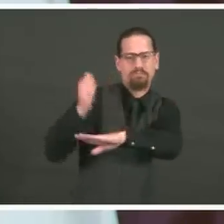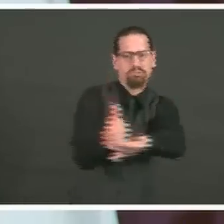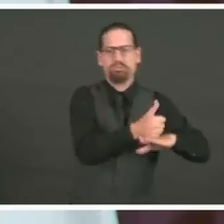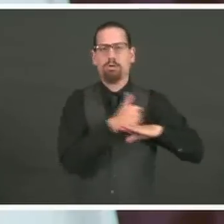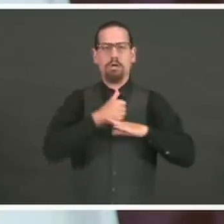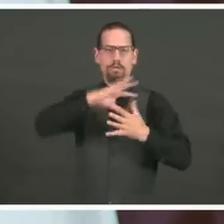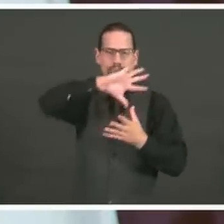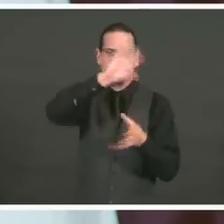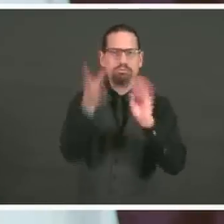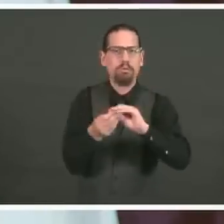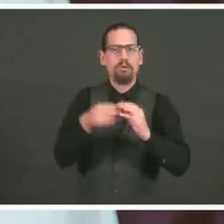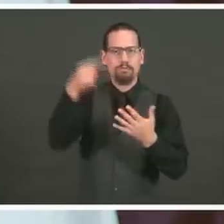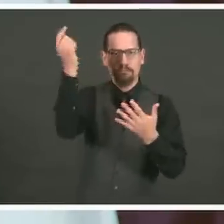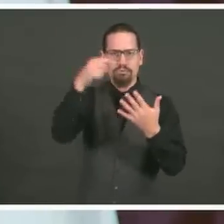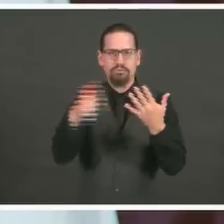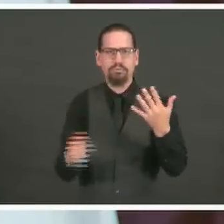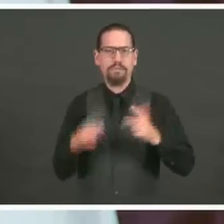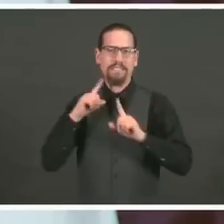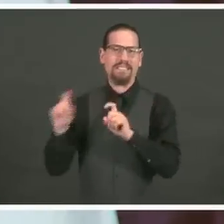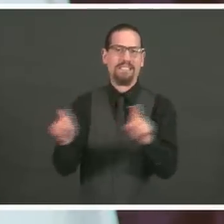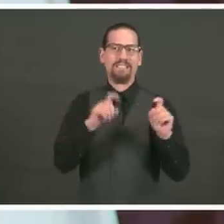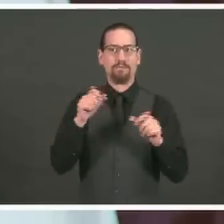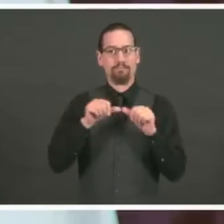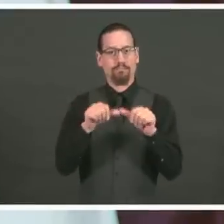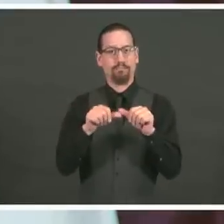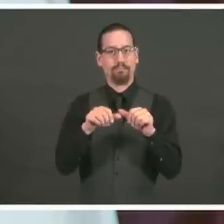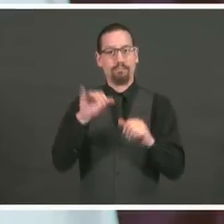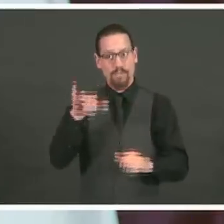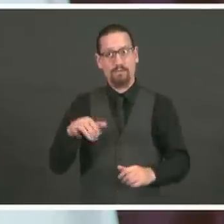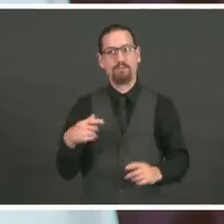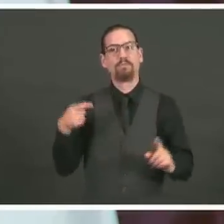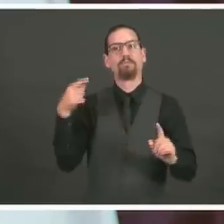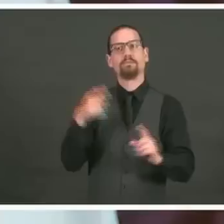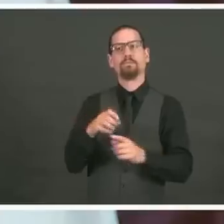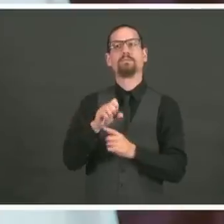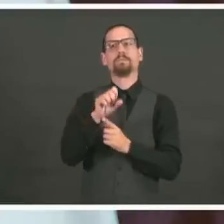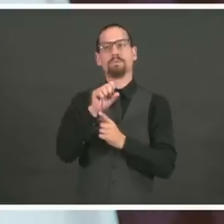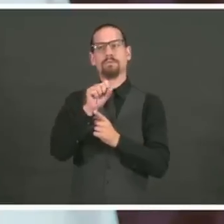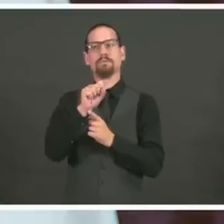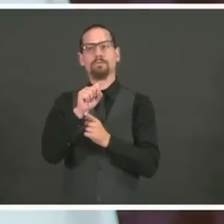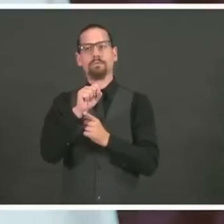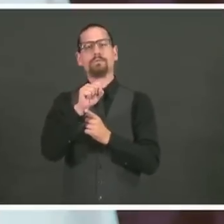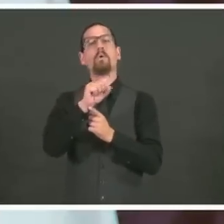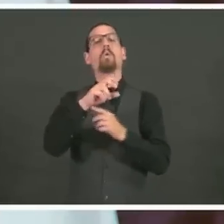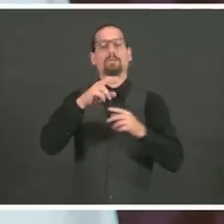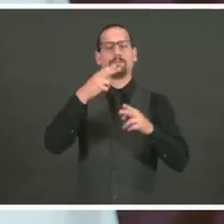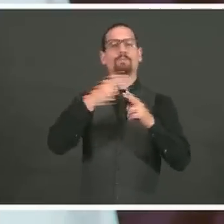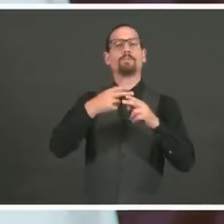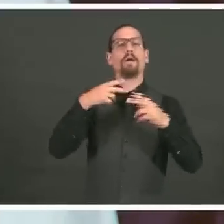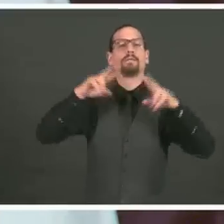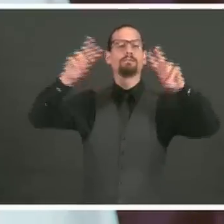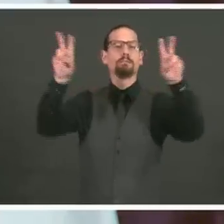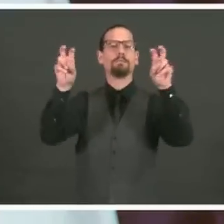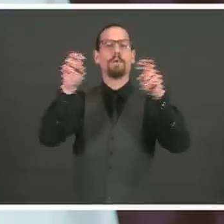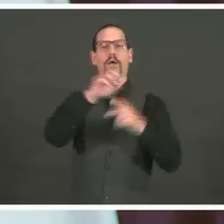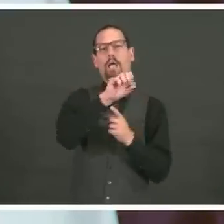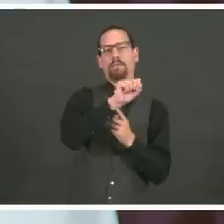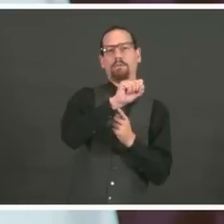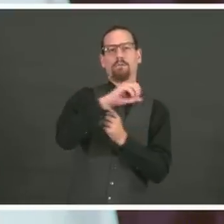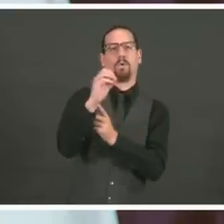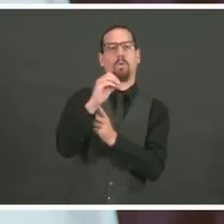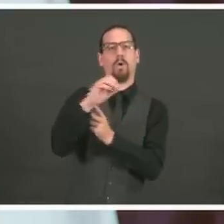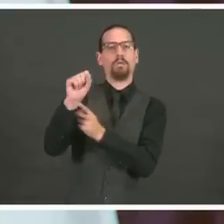testing. We have what we call this SOS strategy. The first S stands for symptomatic. It's